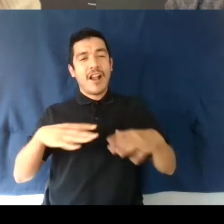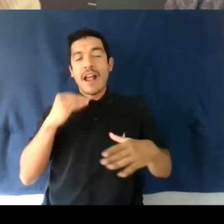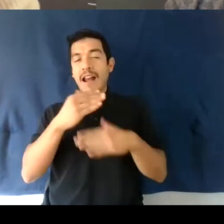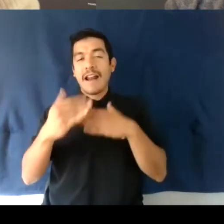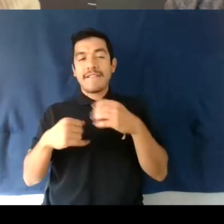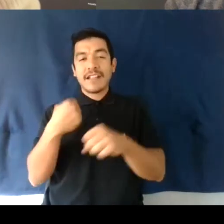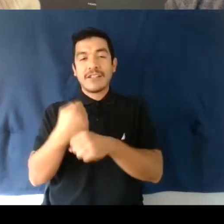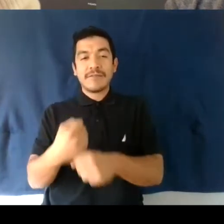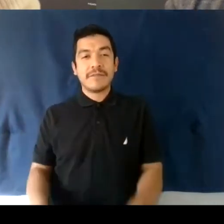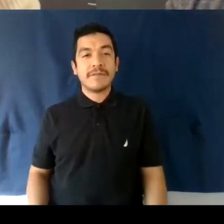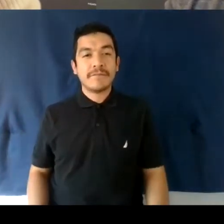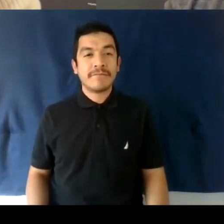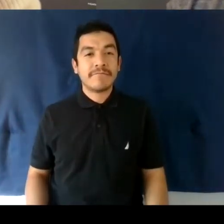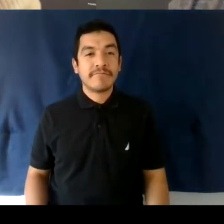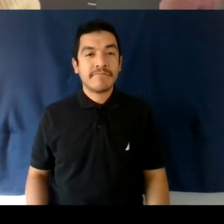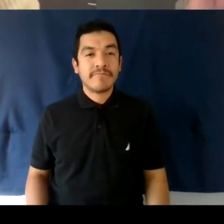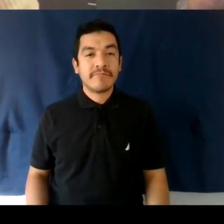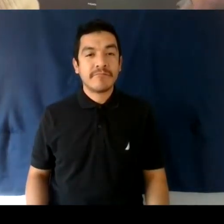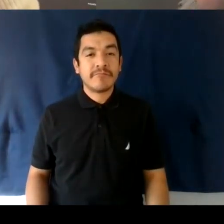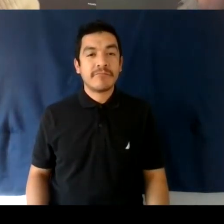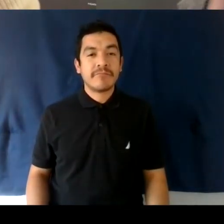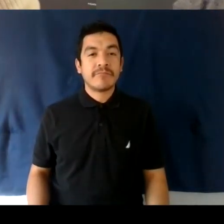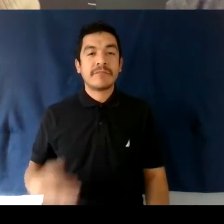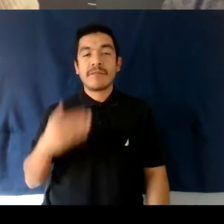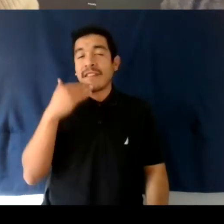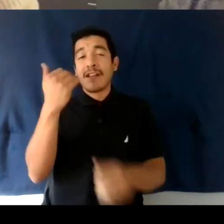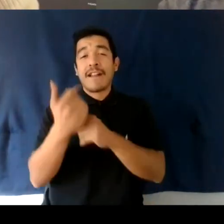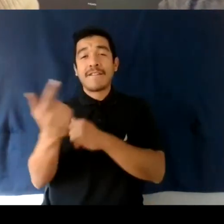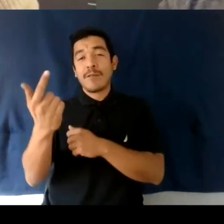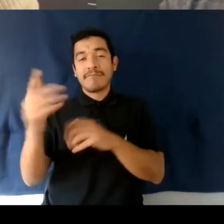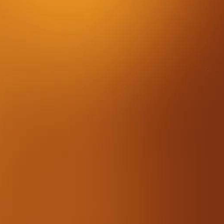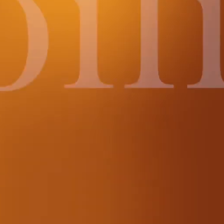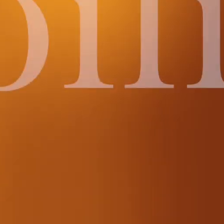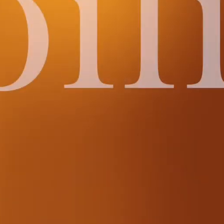year. Yes. All right. Thank you, everyone.